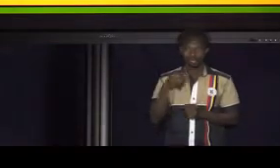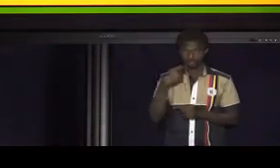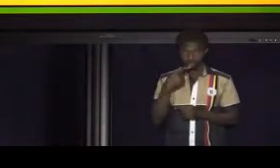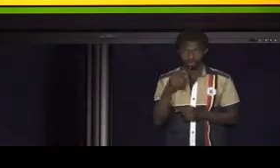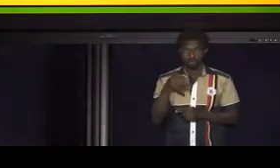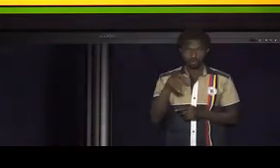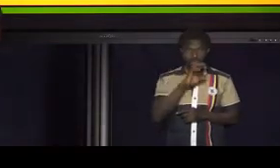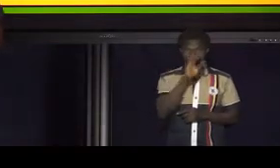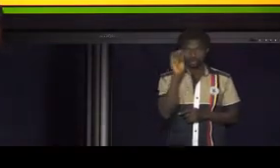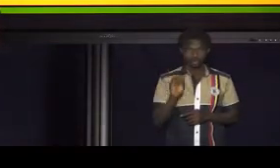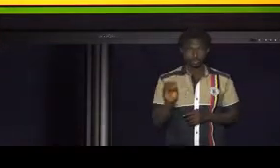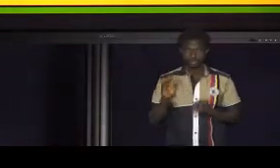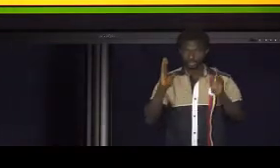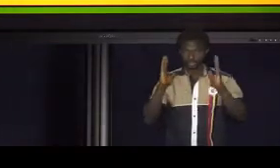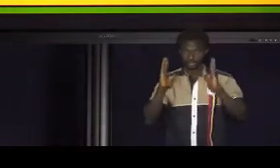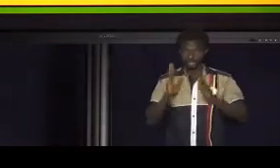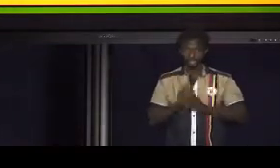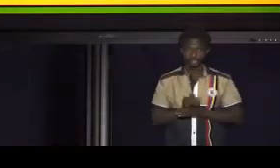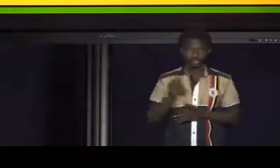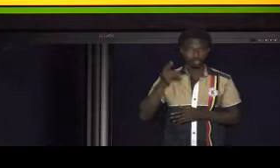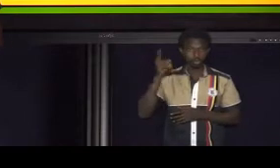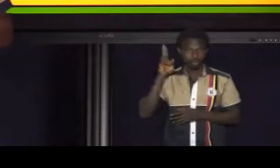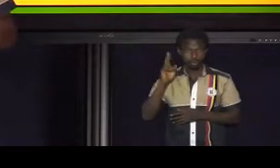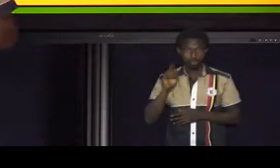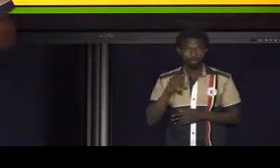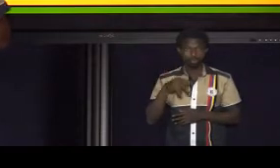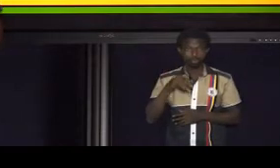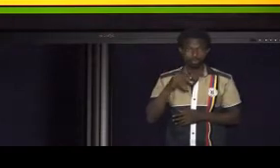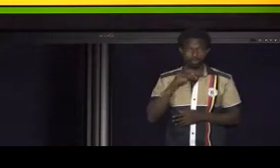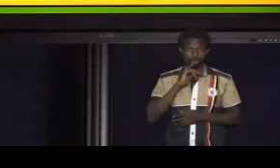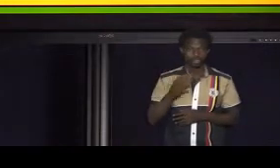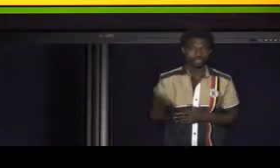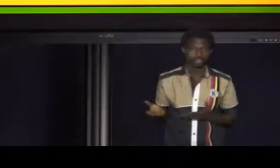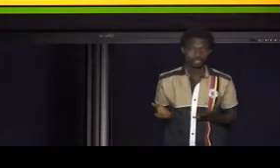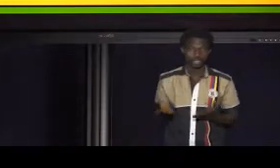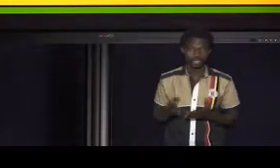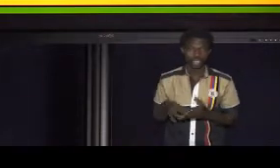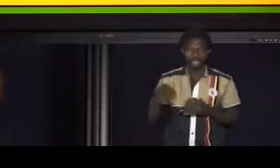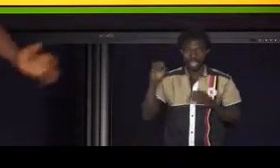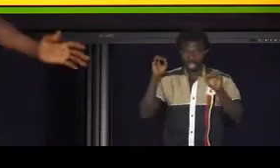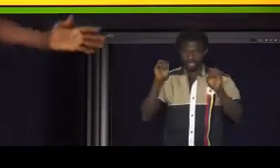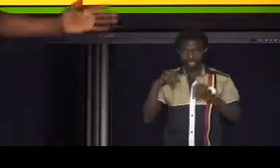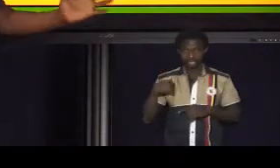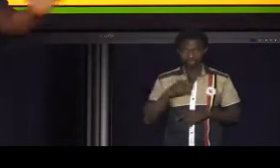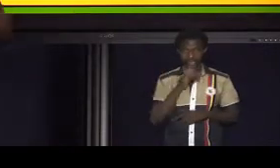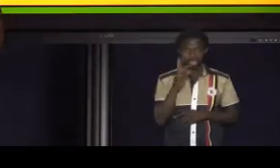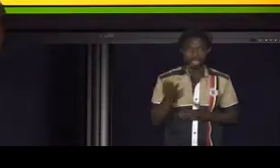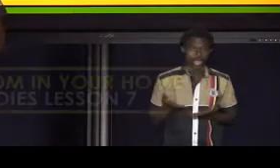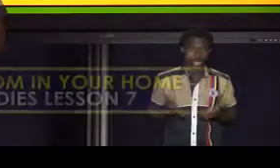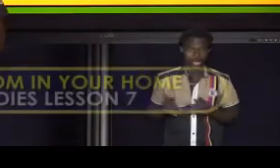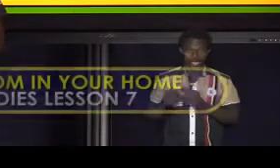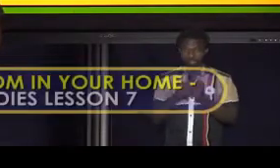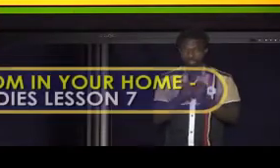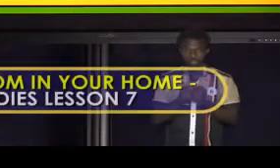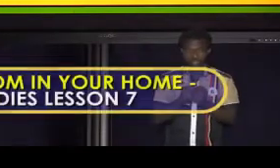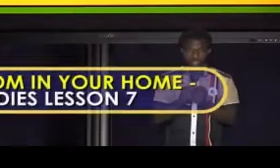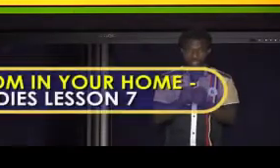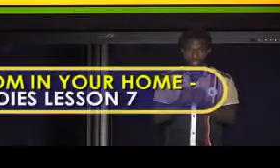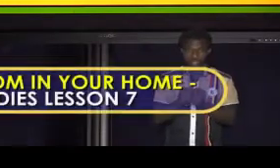say 100% attention. Uncle Popo is here. Excellent. We are here